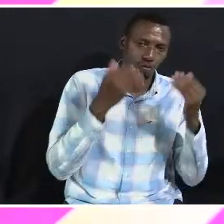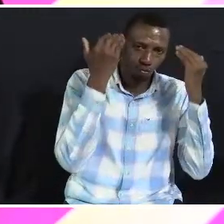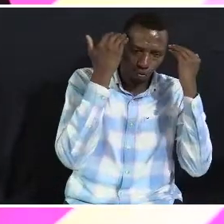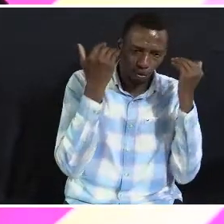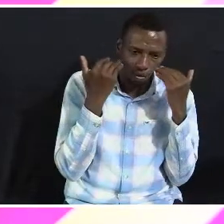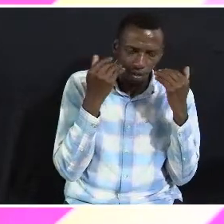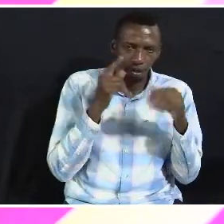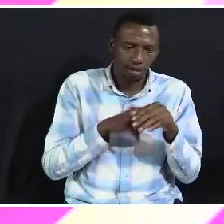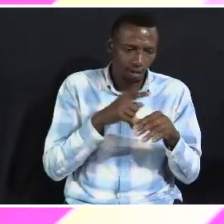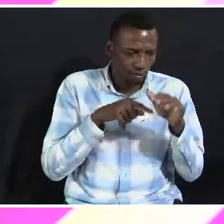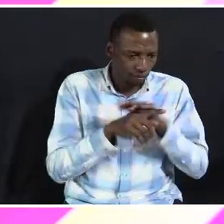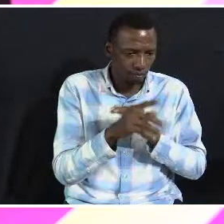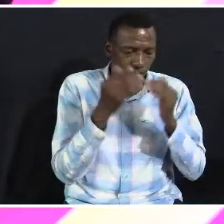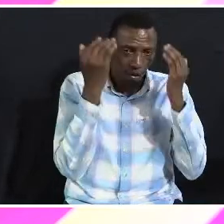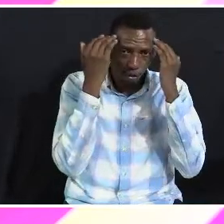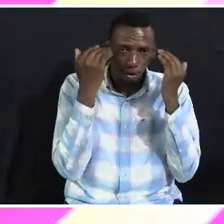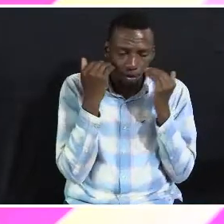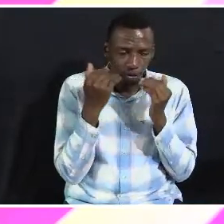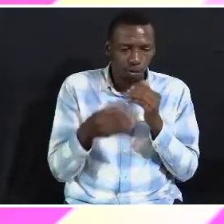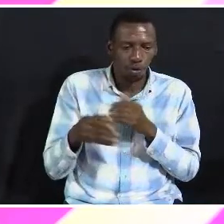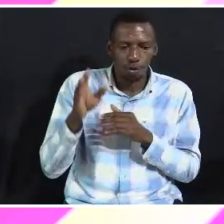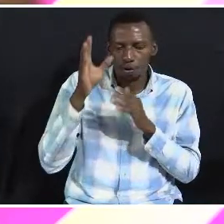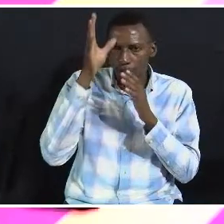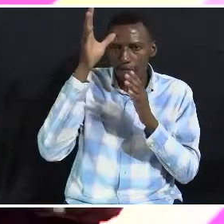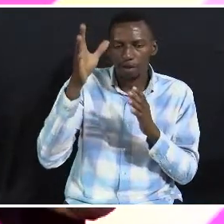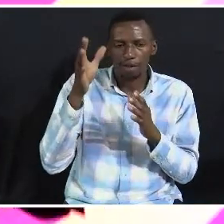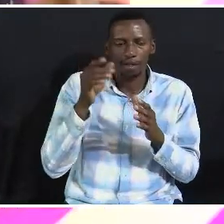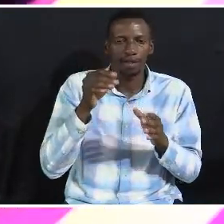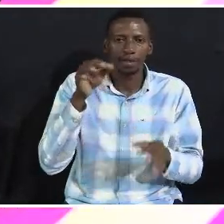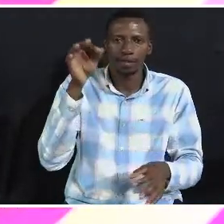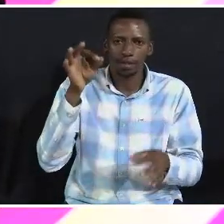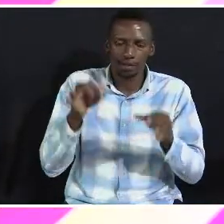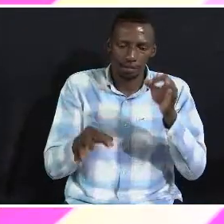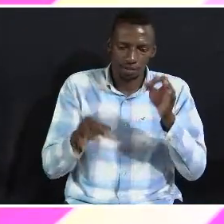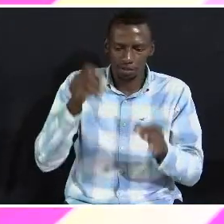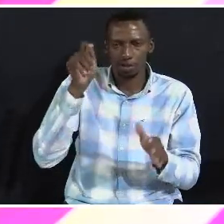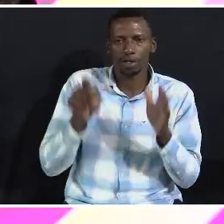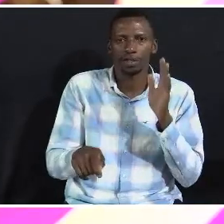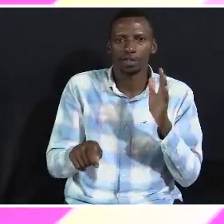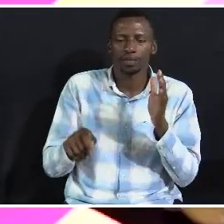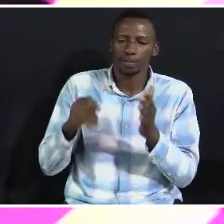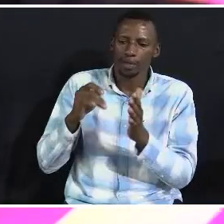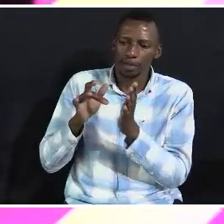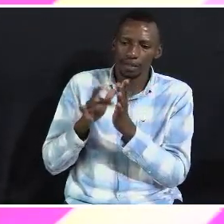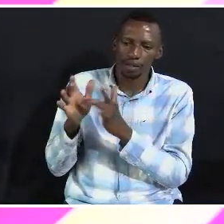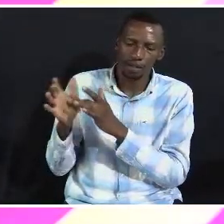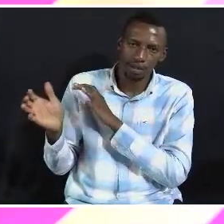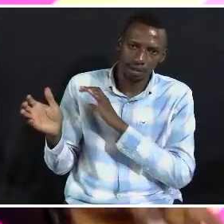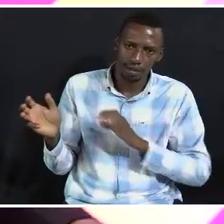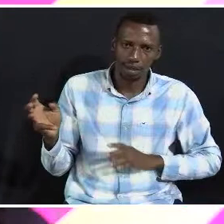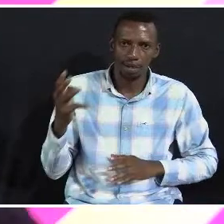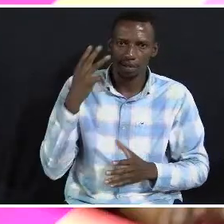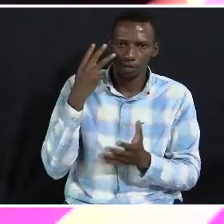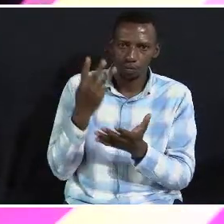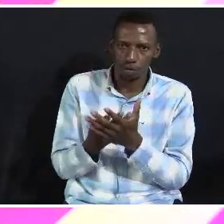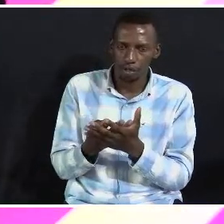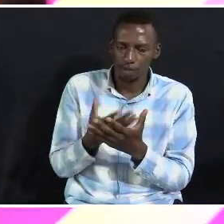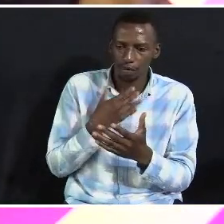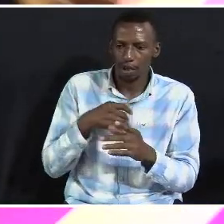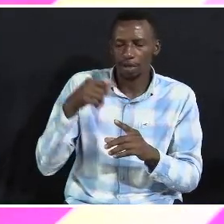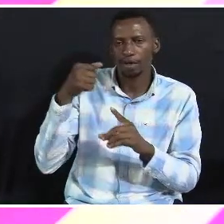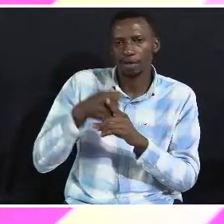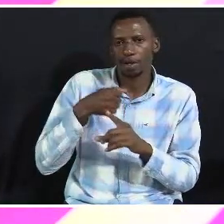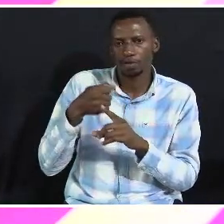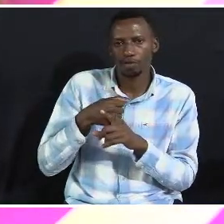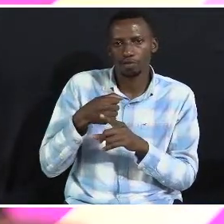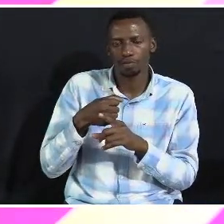court where you are going, God the Father is the judge. Jesus Christ is the witness and is the advocate. Jesus Christ is